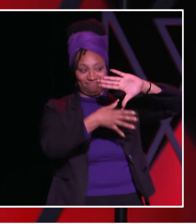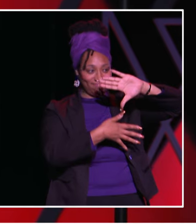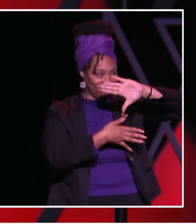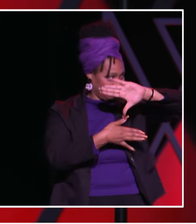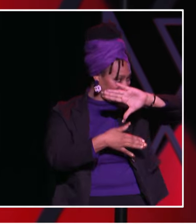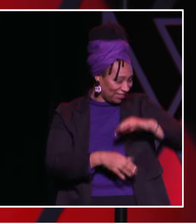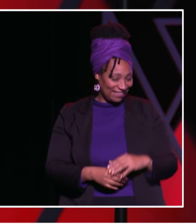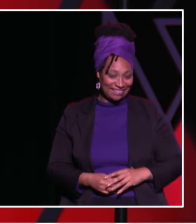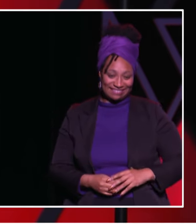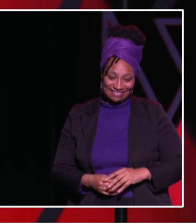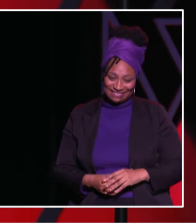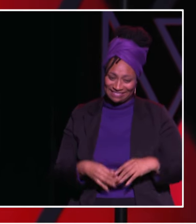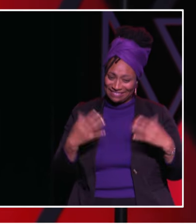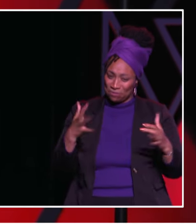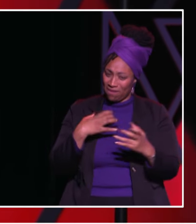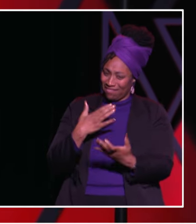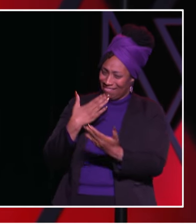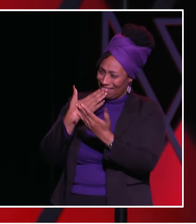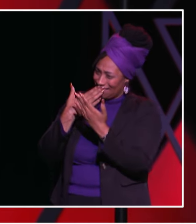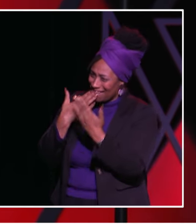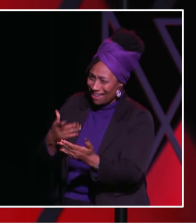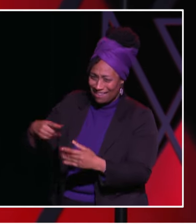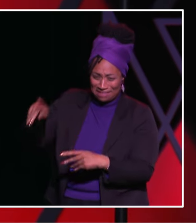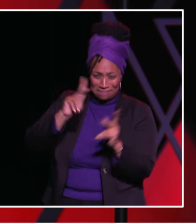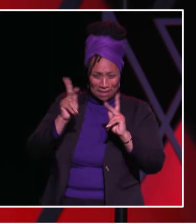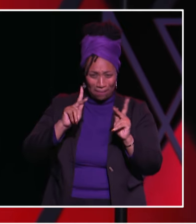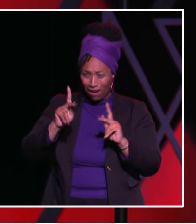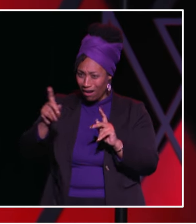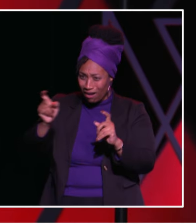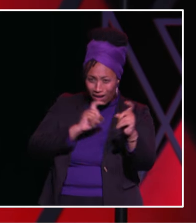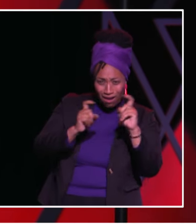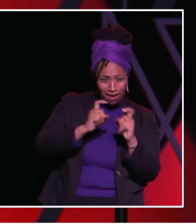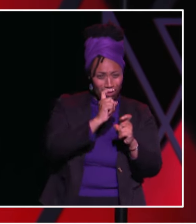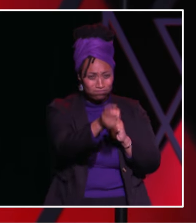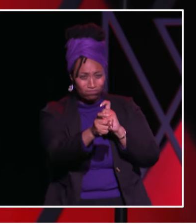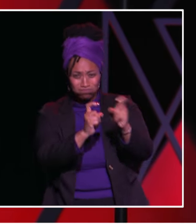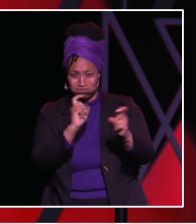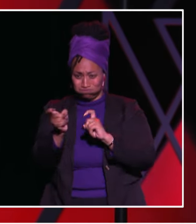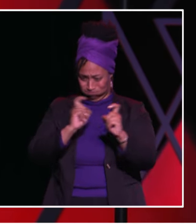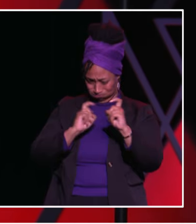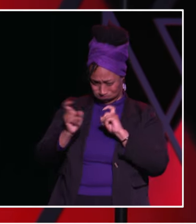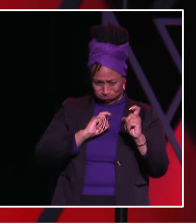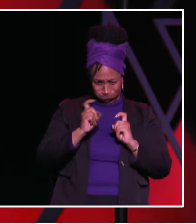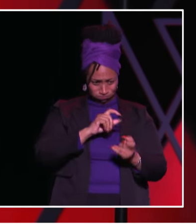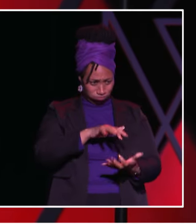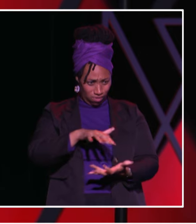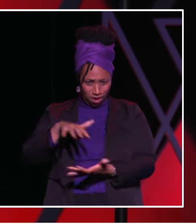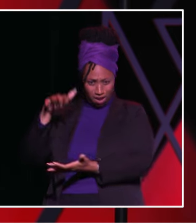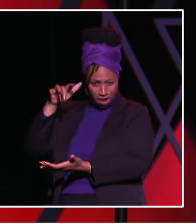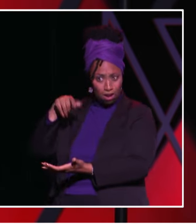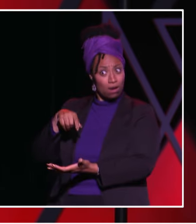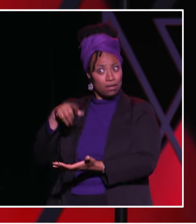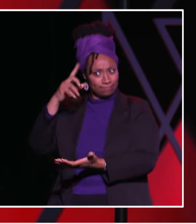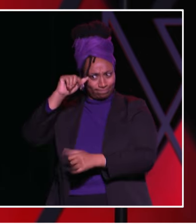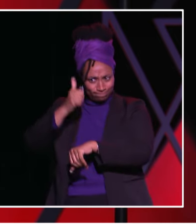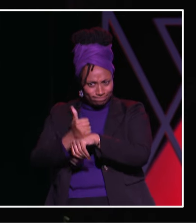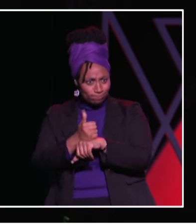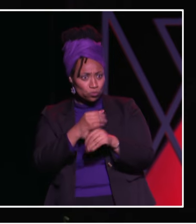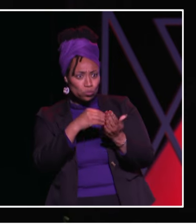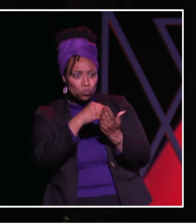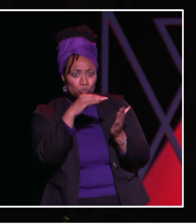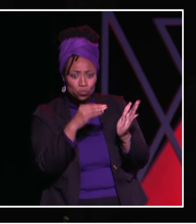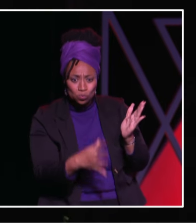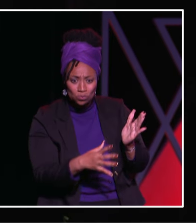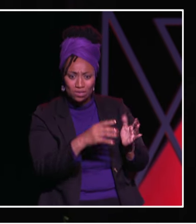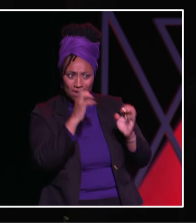donated to our Blues Alley Jazz Society and all of our student music education programming over the past 30 years. We